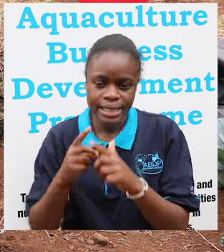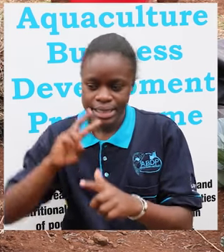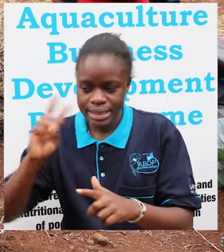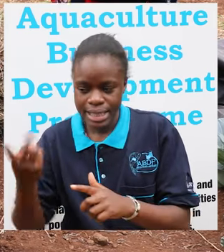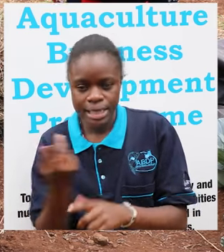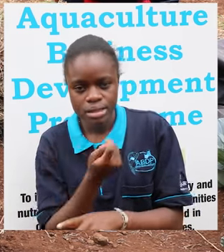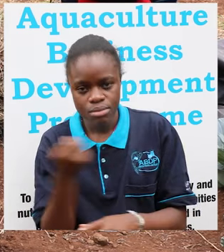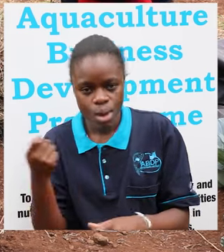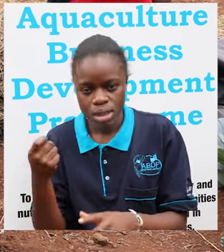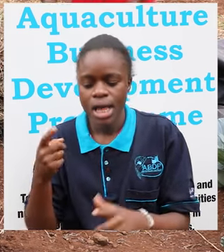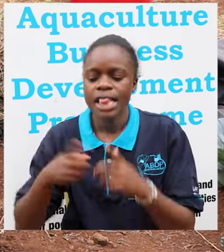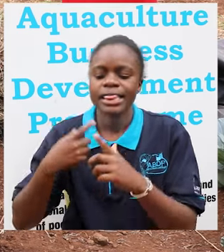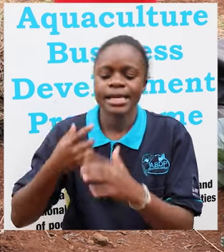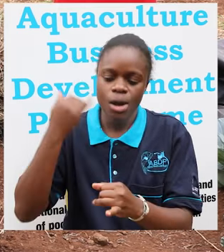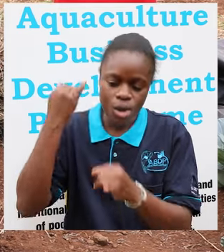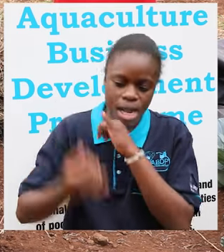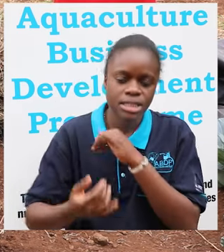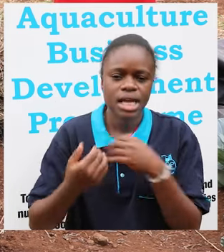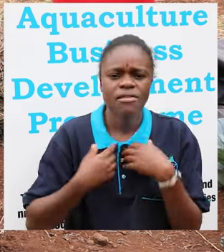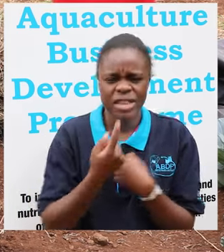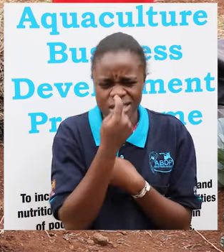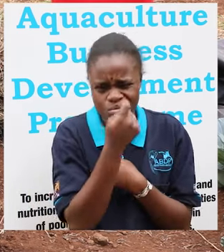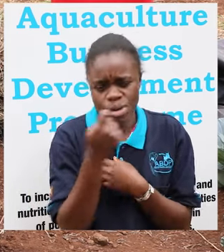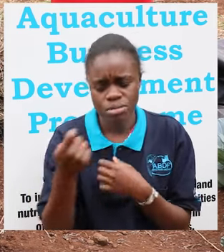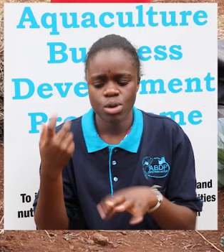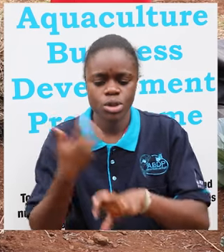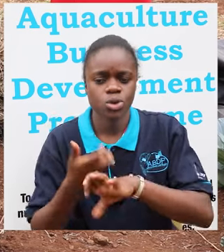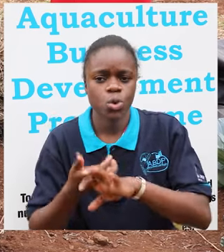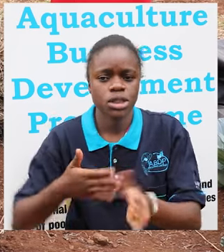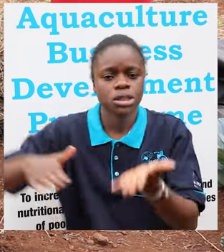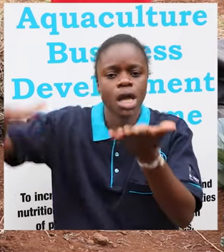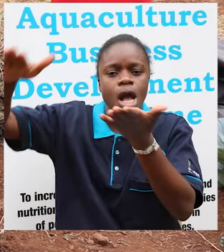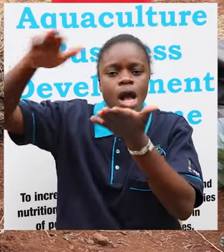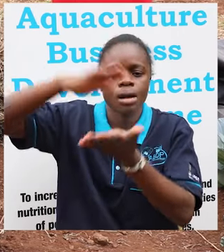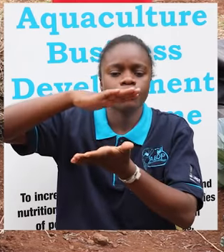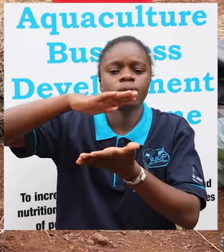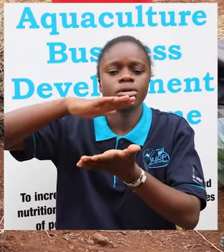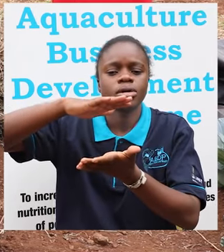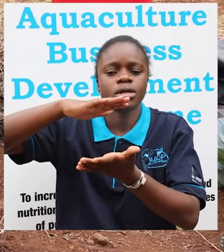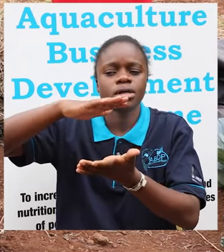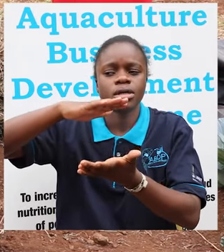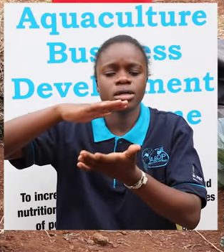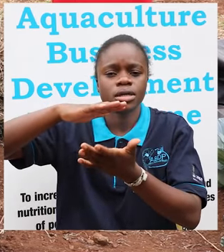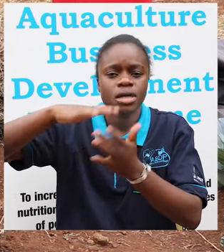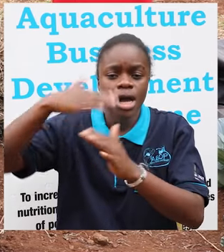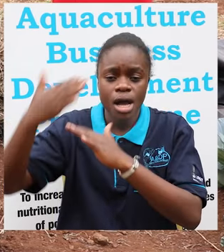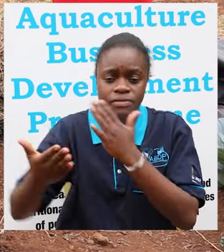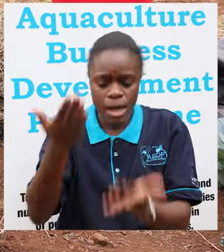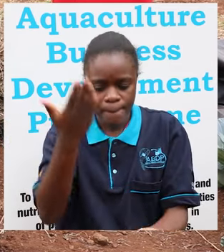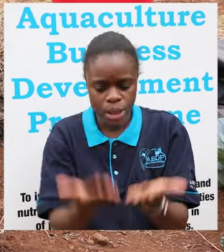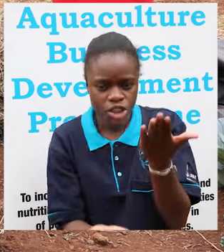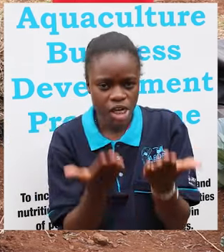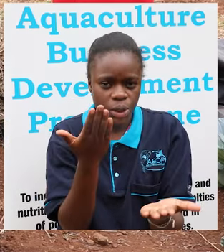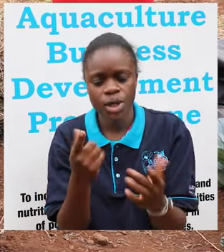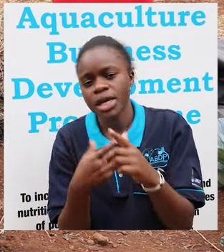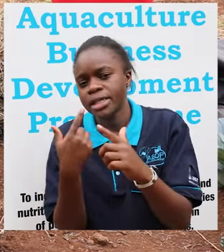and then you put the small stones on top. And for the size measurement of the stones, the amount of stones where they should reach,